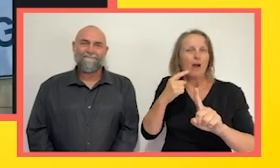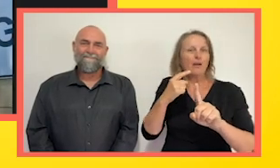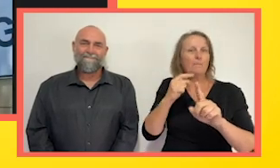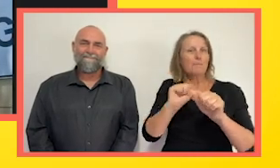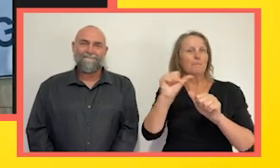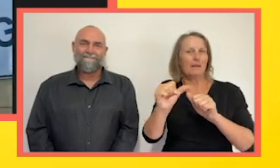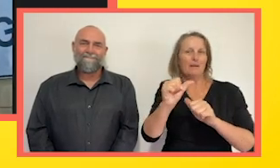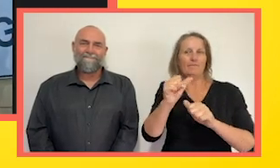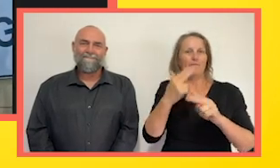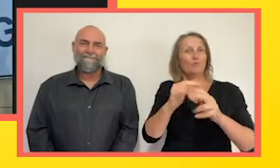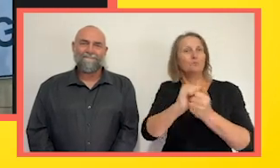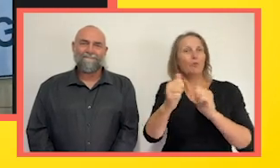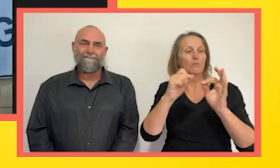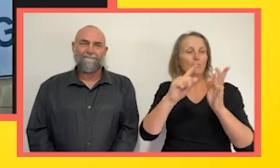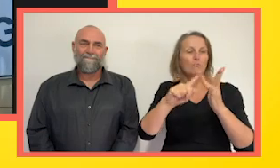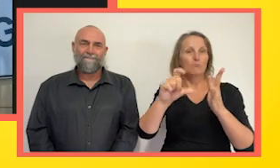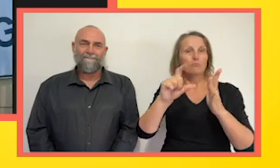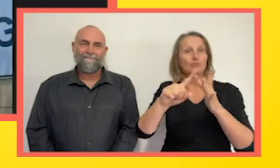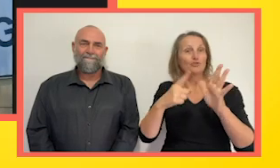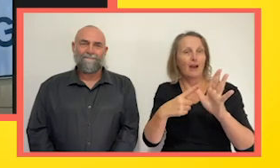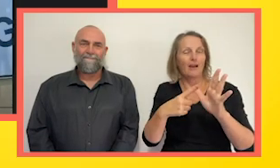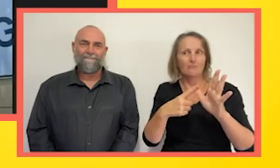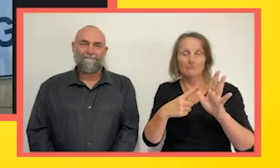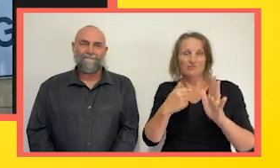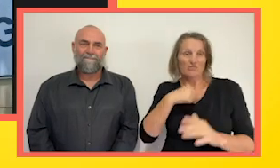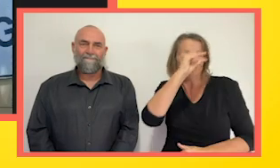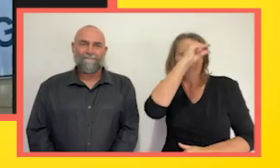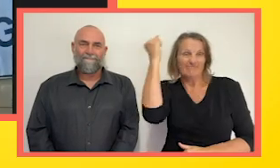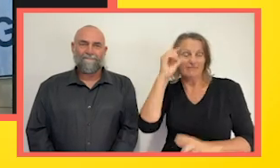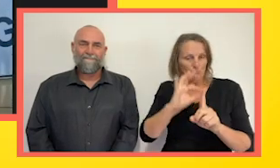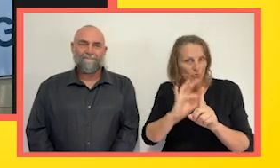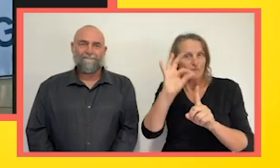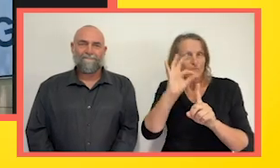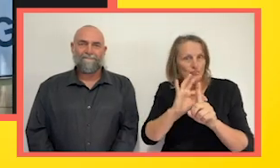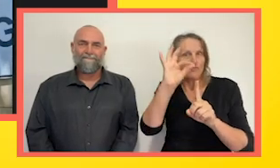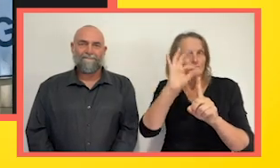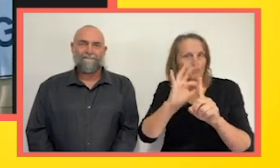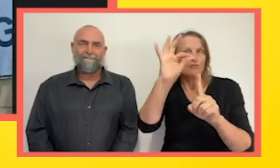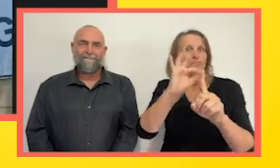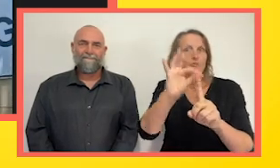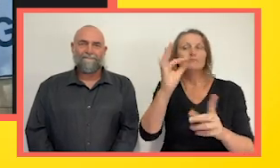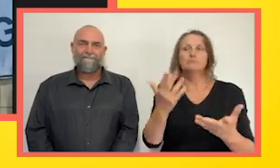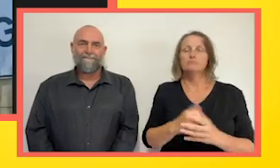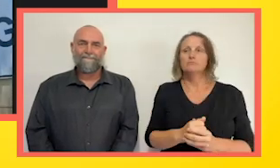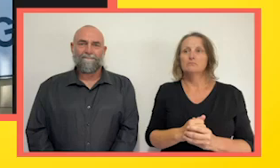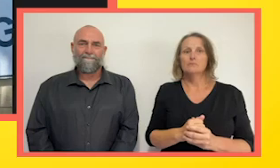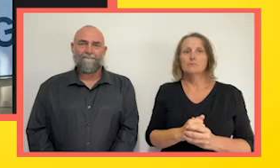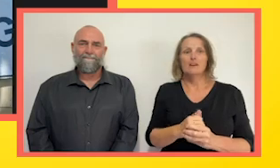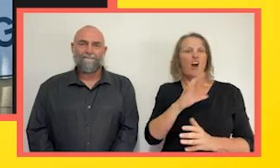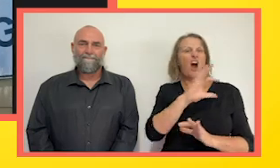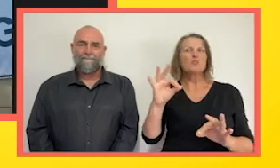player kind of every training session. And that has never really changed. And I really can't say that I pay too much attention to the